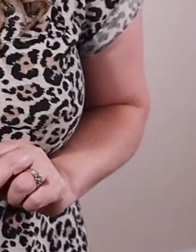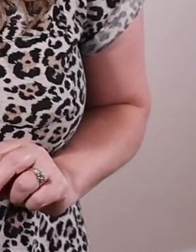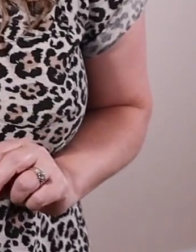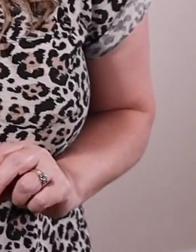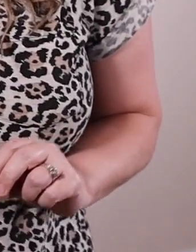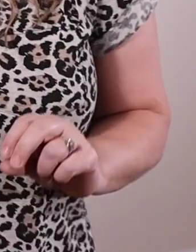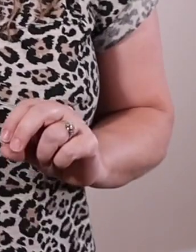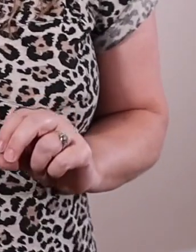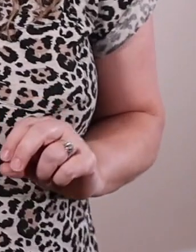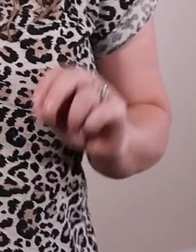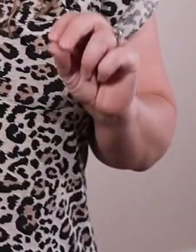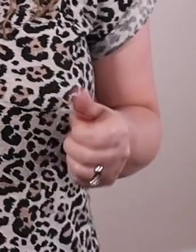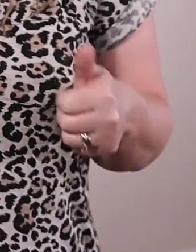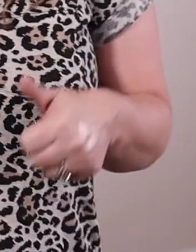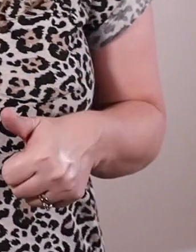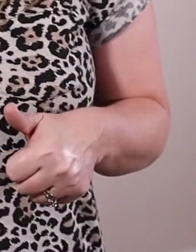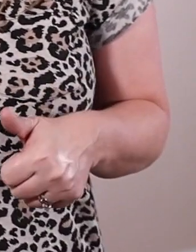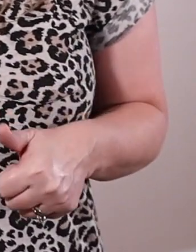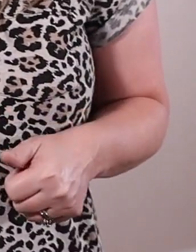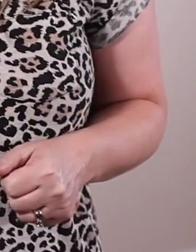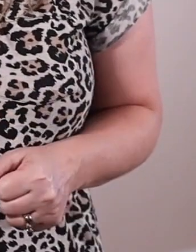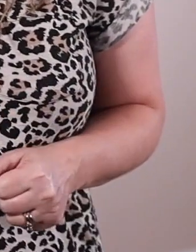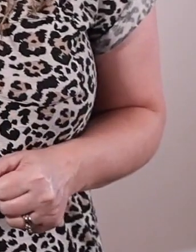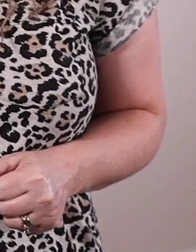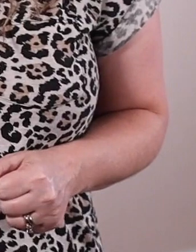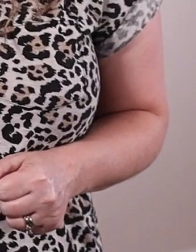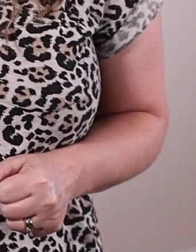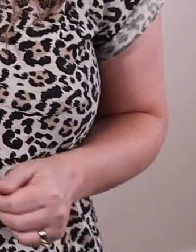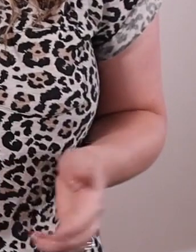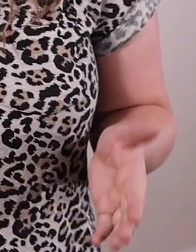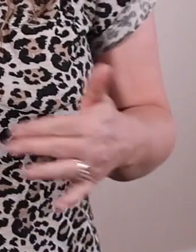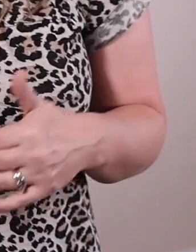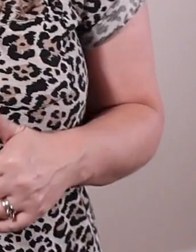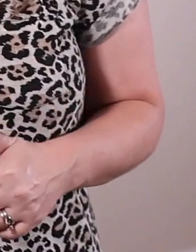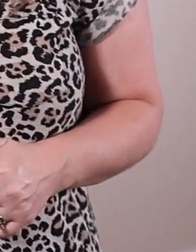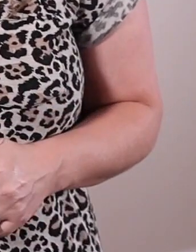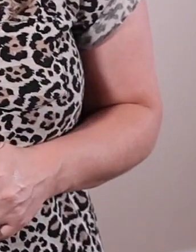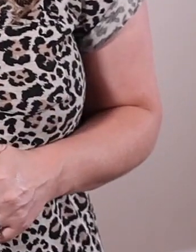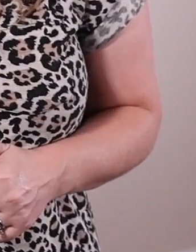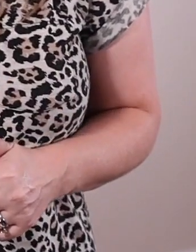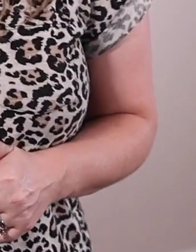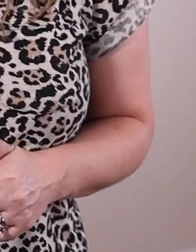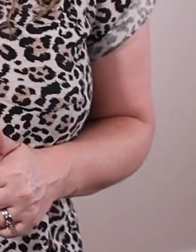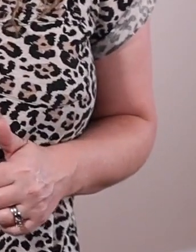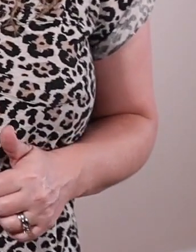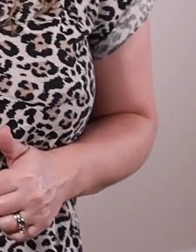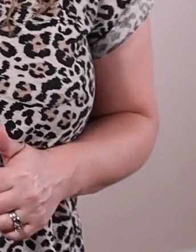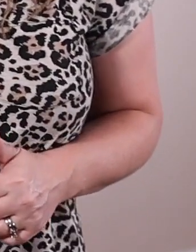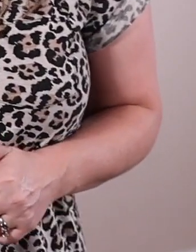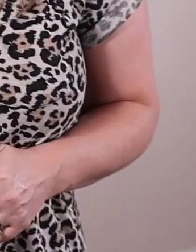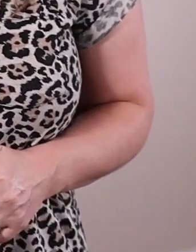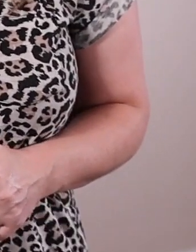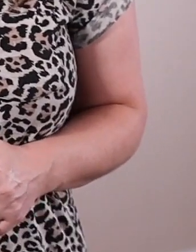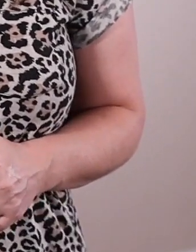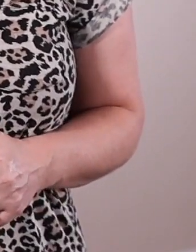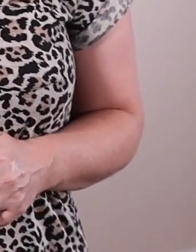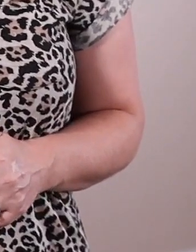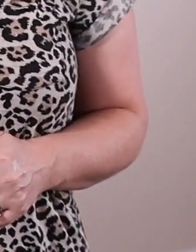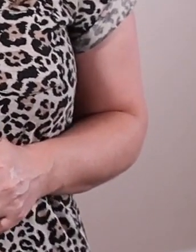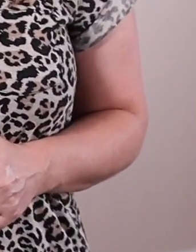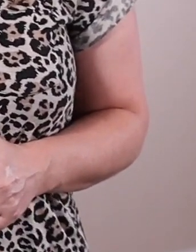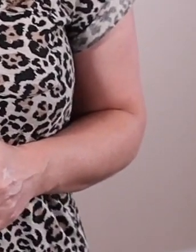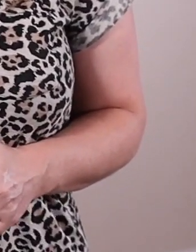the 31st for ages 8 and up. Ages 5 and 7 are welcome to attend with parental assistance. The cost